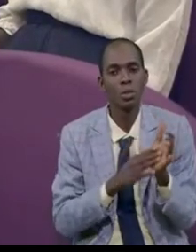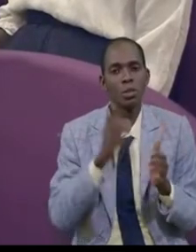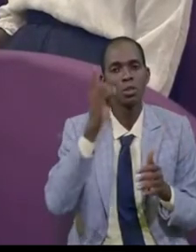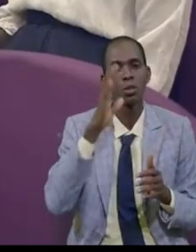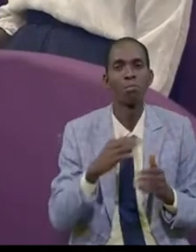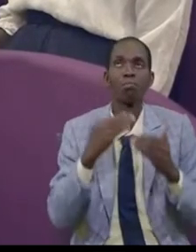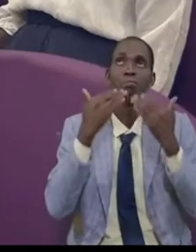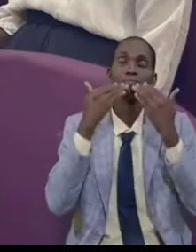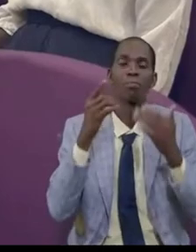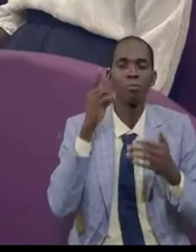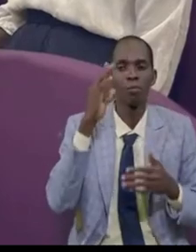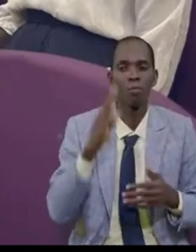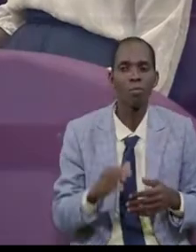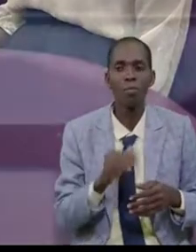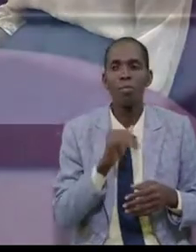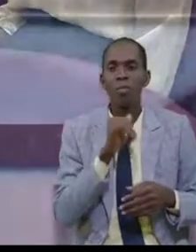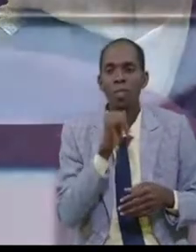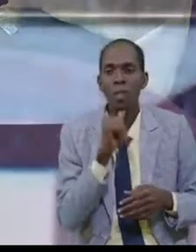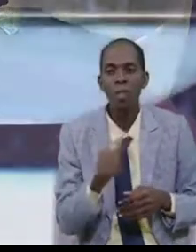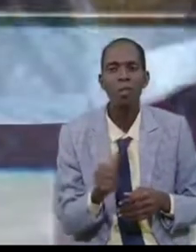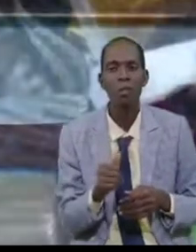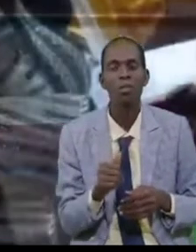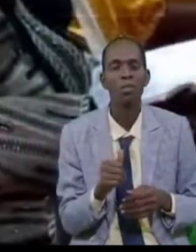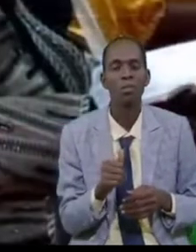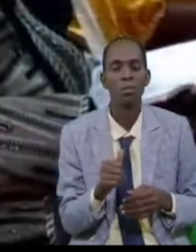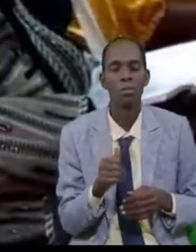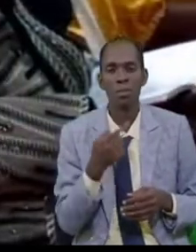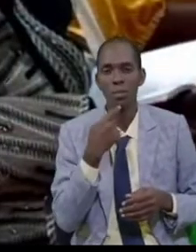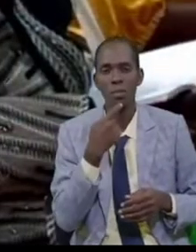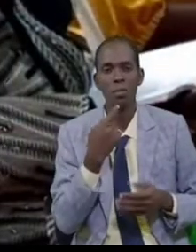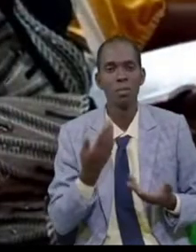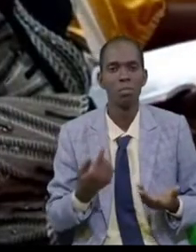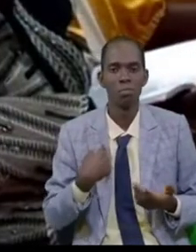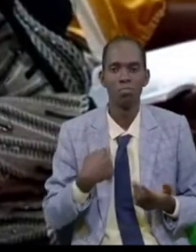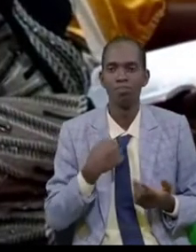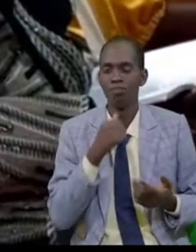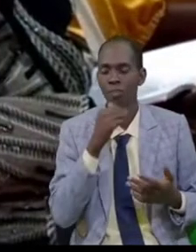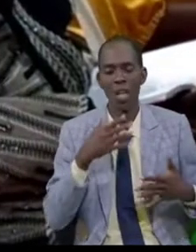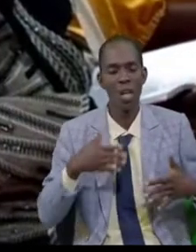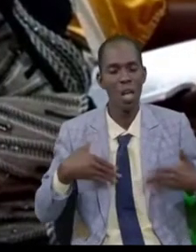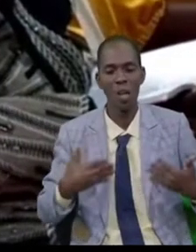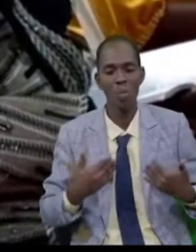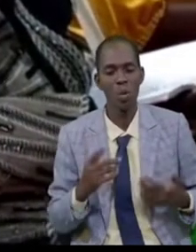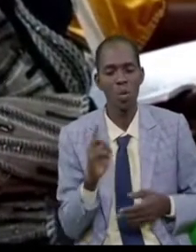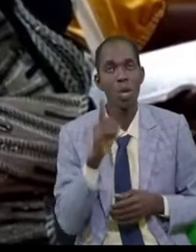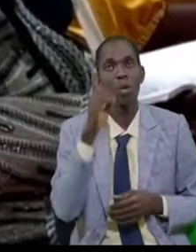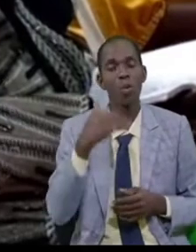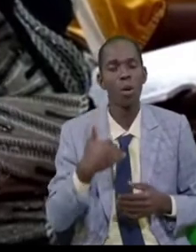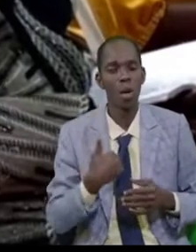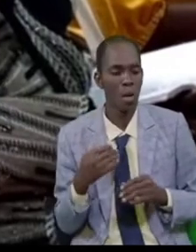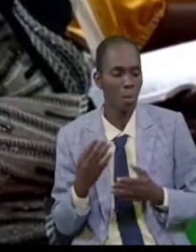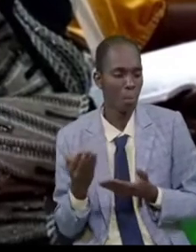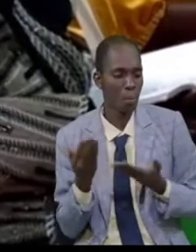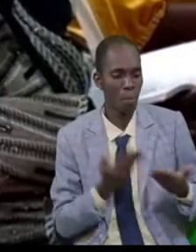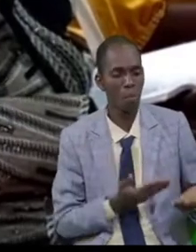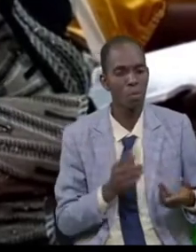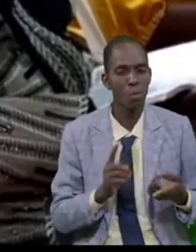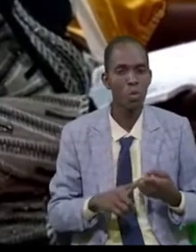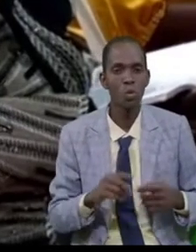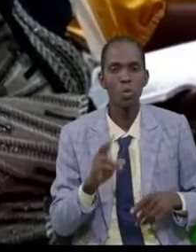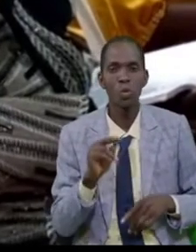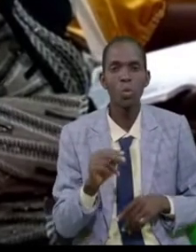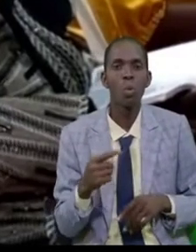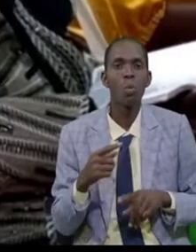not saying, I'm not happy where God has set me, I'm not happy where God has put me, but we look at what